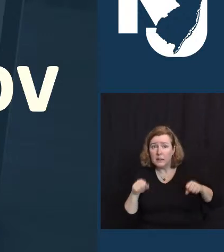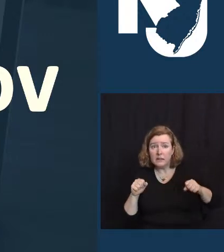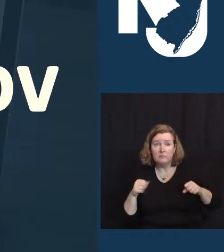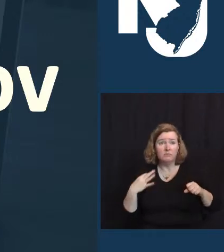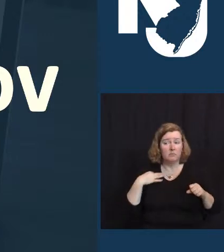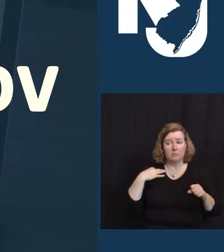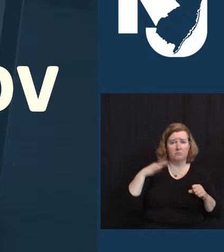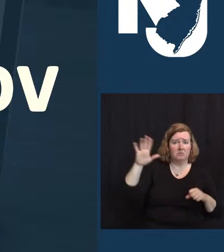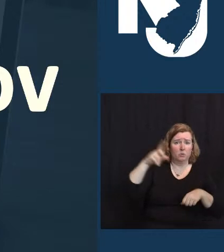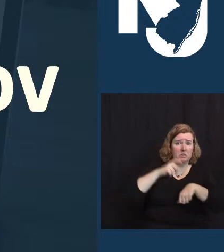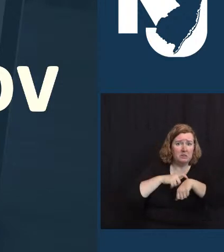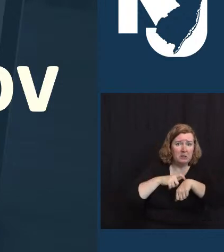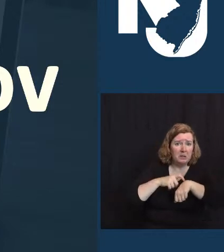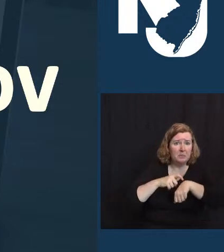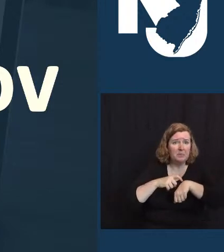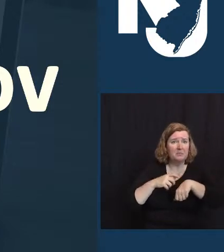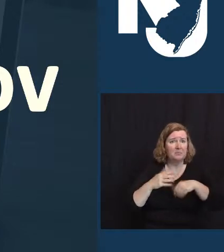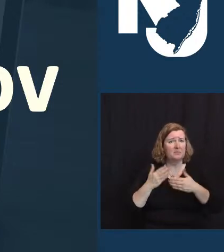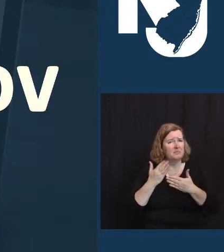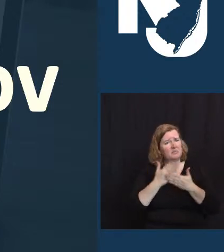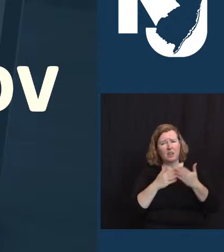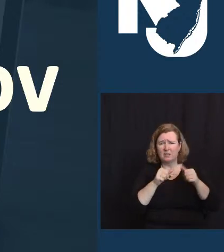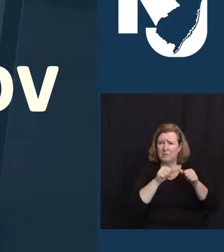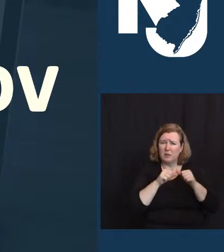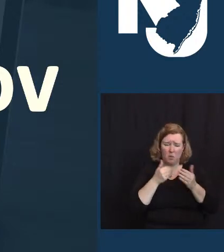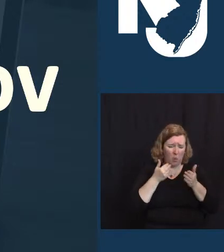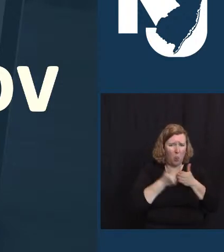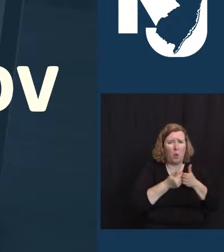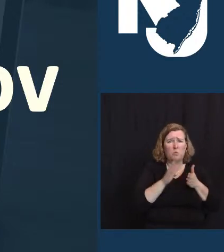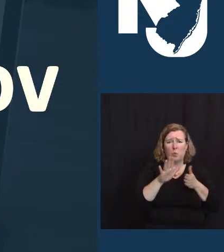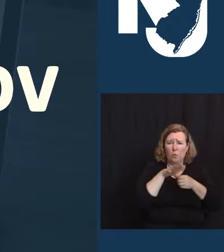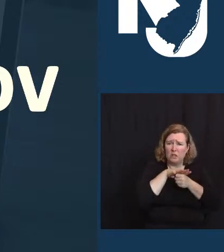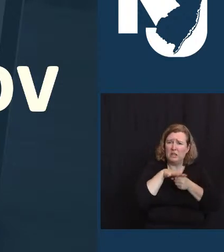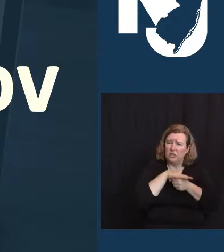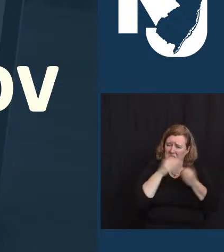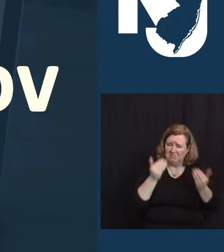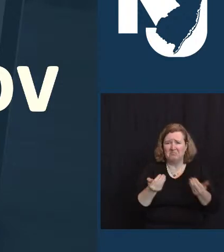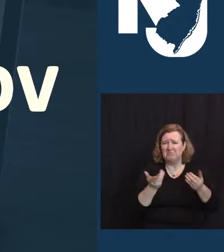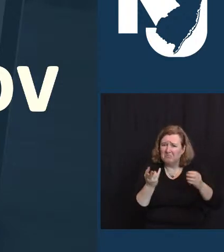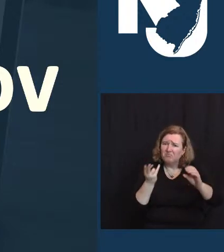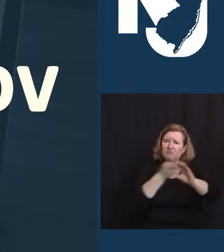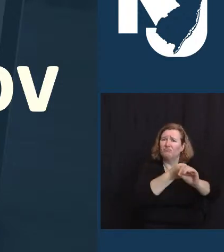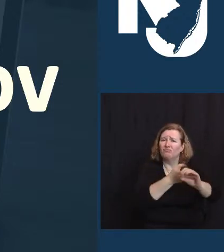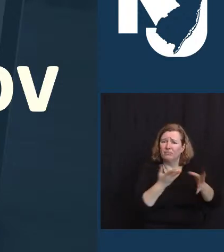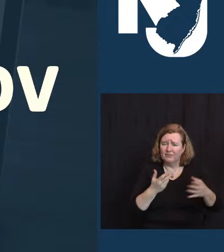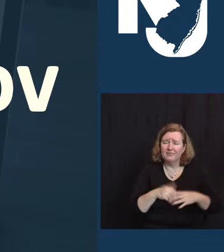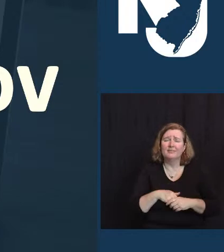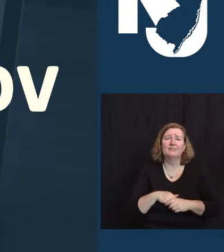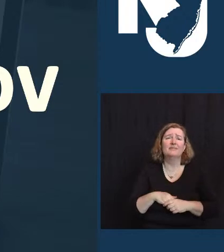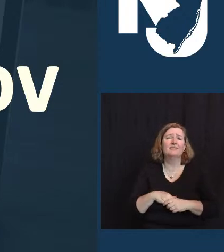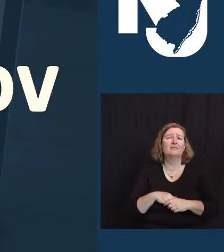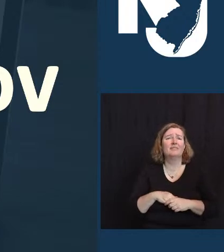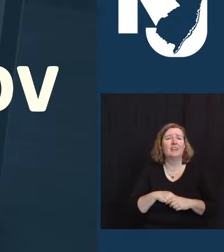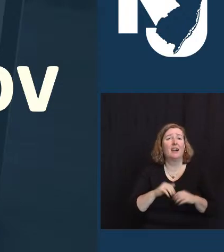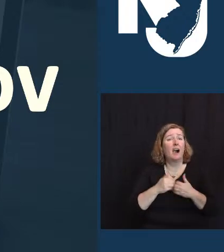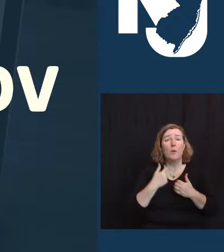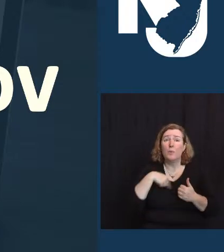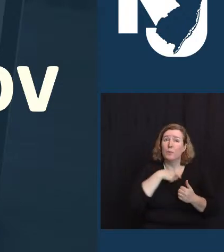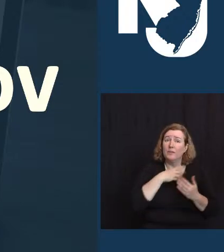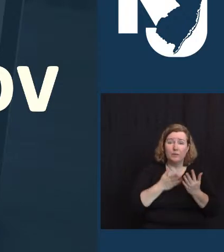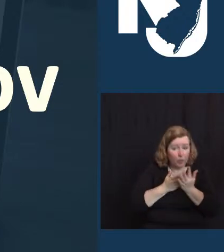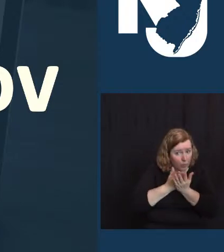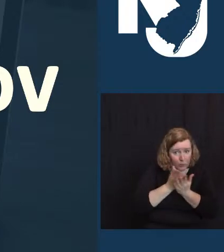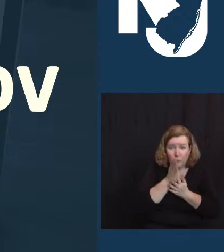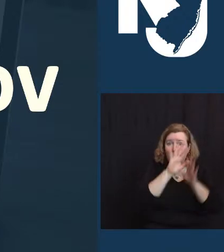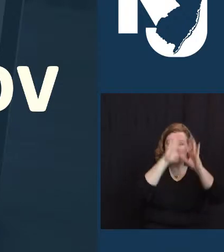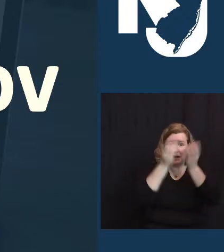time at a pantry or a kitchen in your community. And the only way we get through this is if we all pull forward